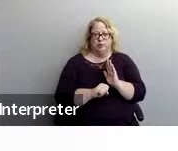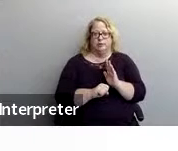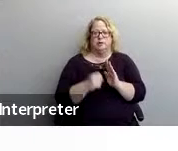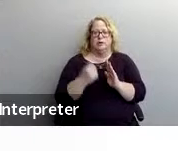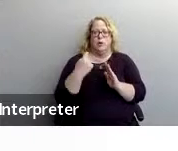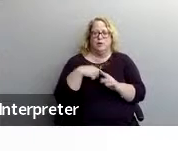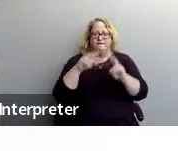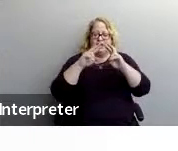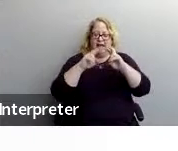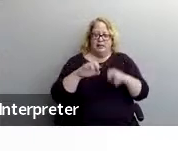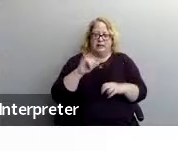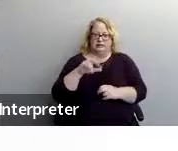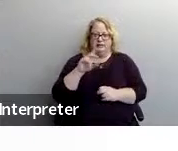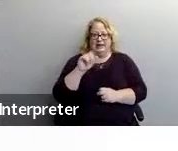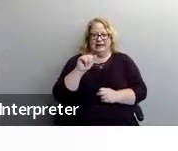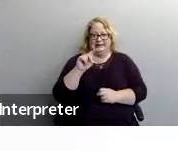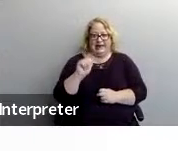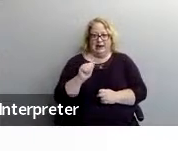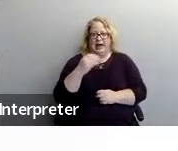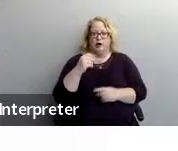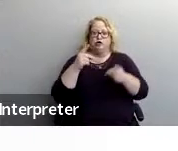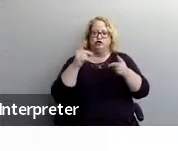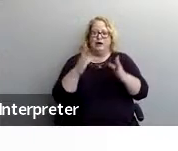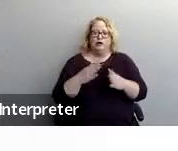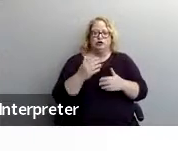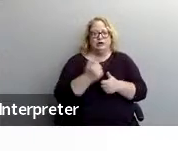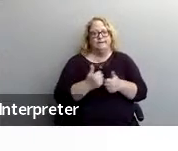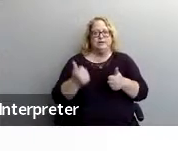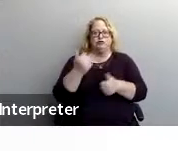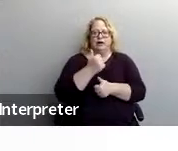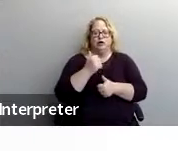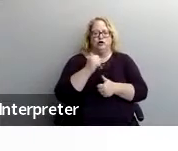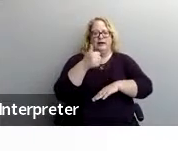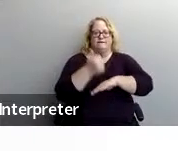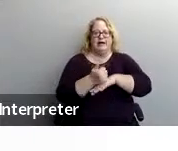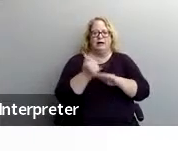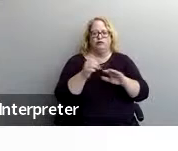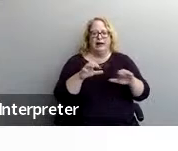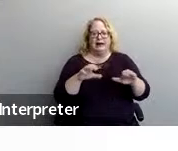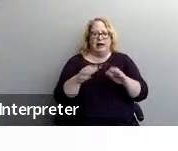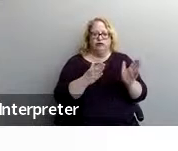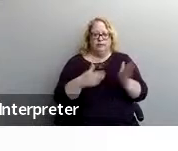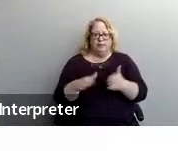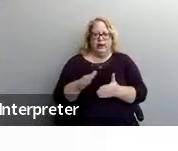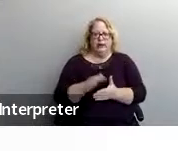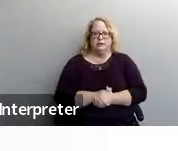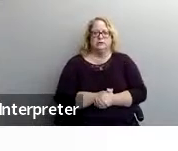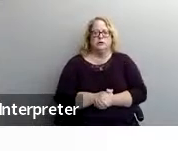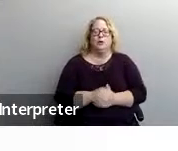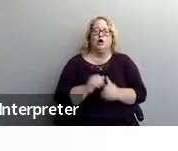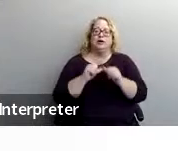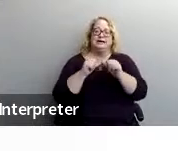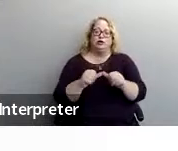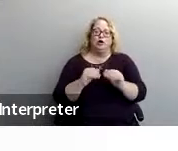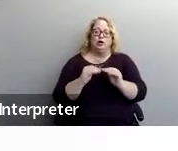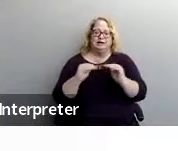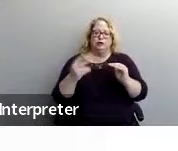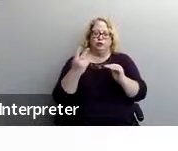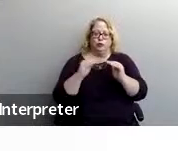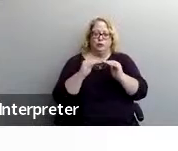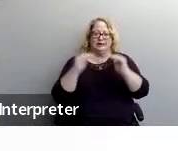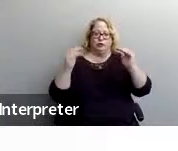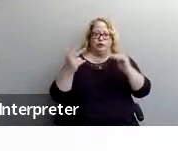have analyzed that data, and directors and administrators have created action plans. We're continuing our Tier 2, Tier 3